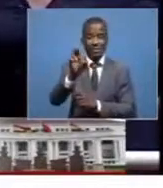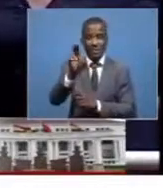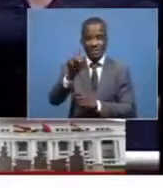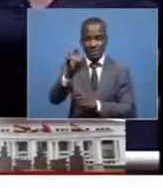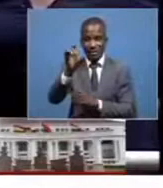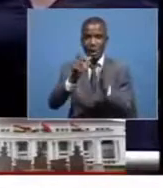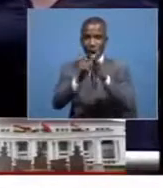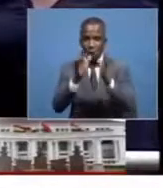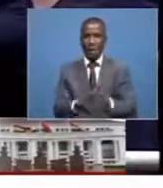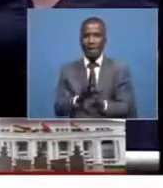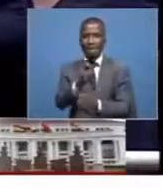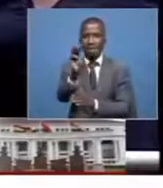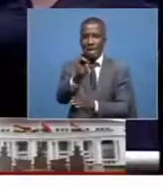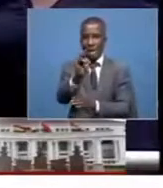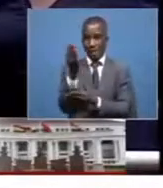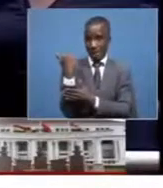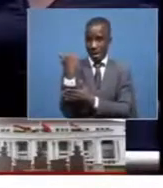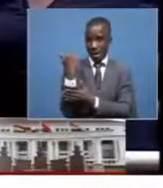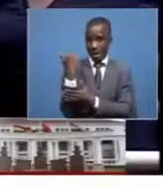on Monday.